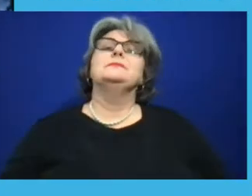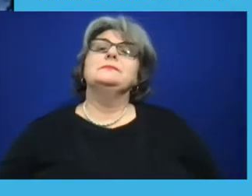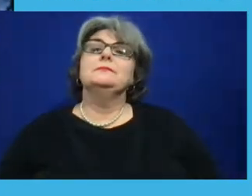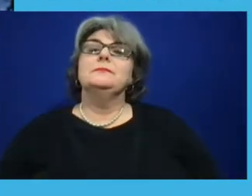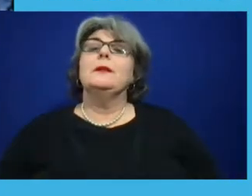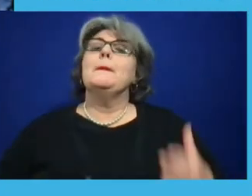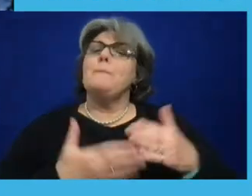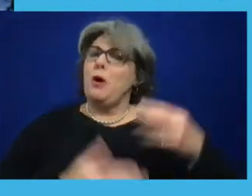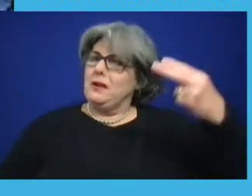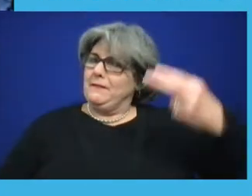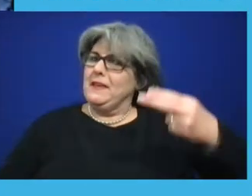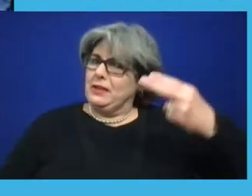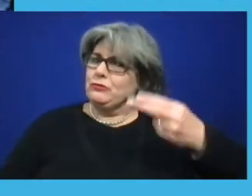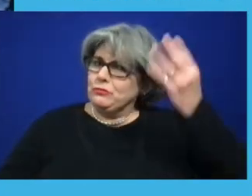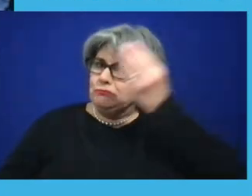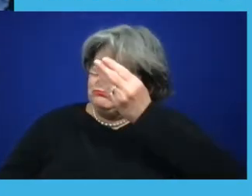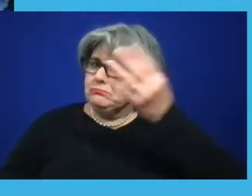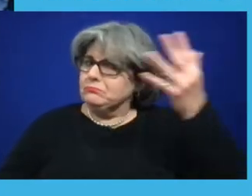South, did not.